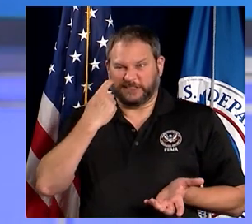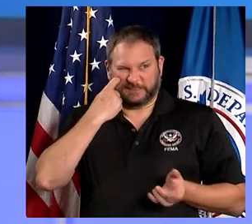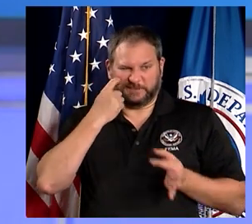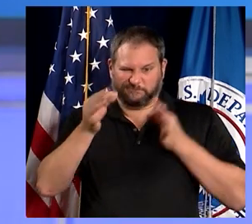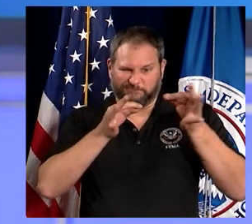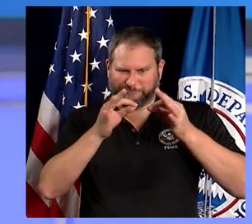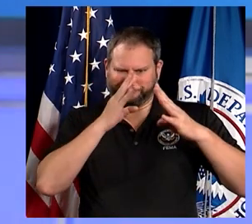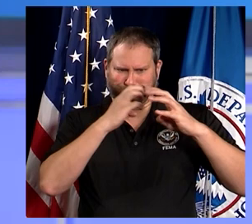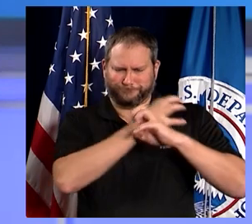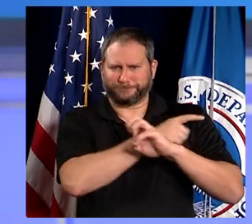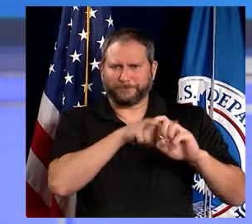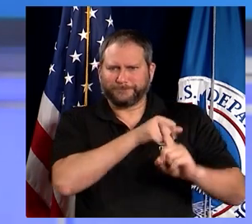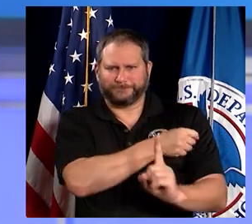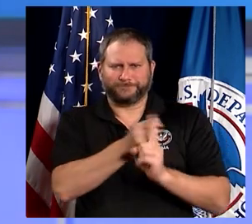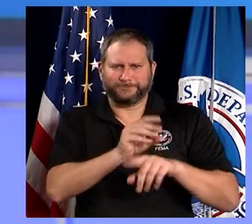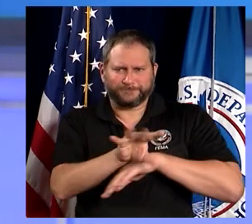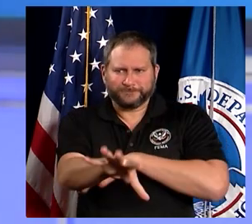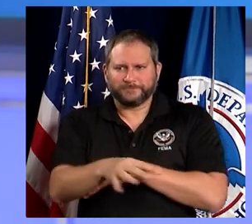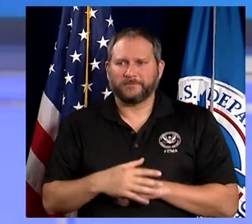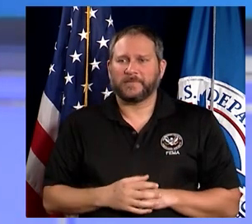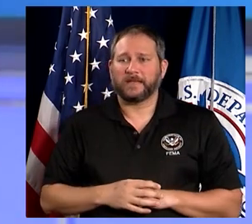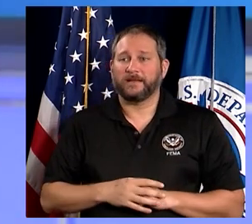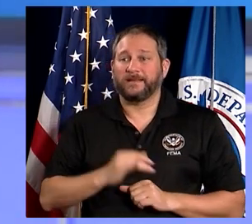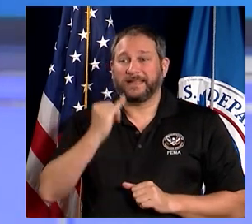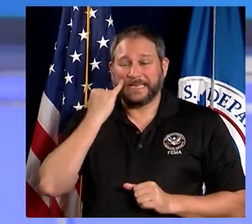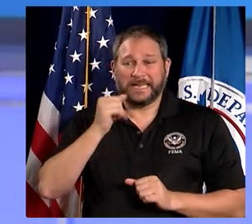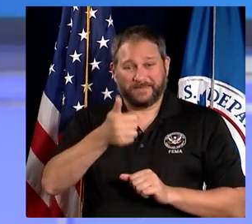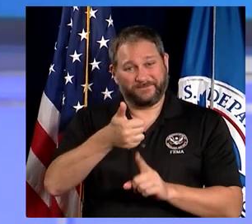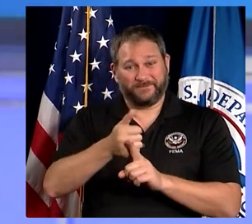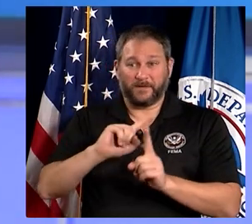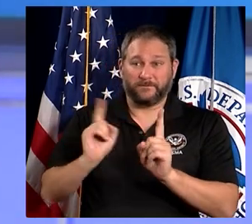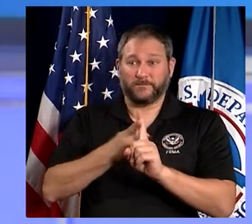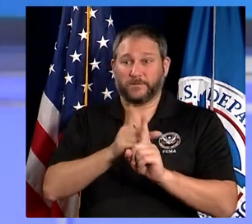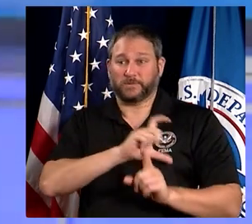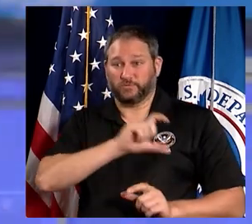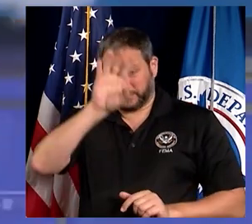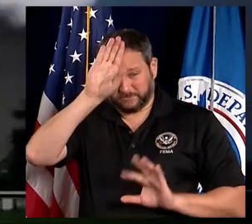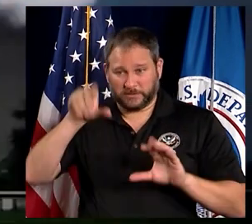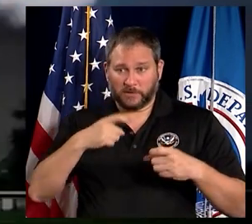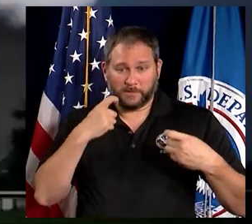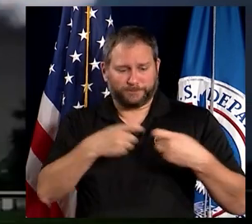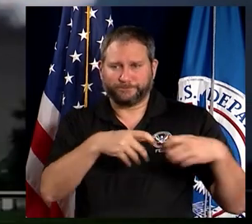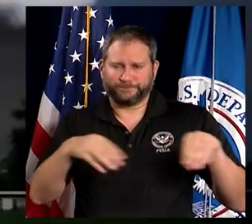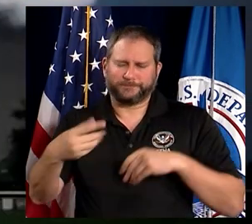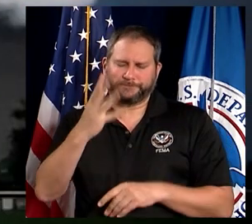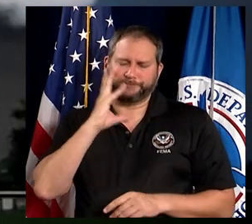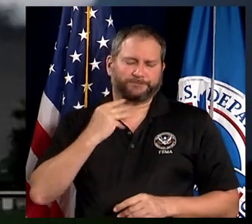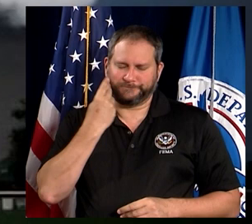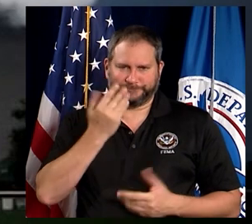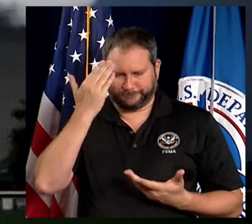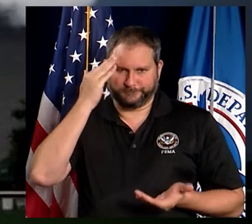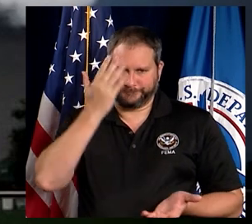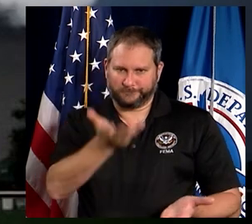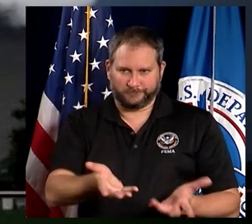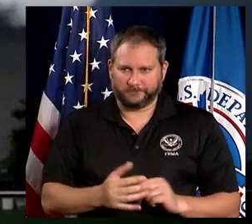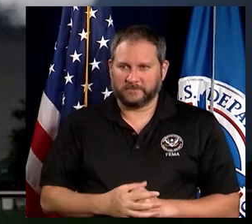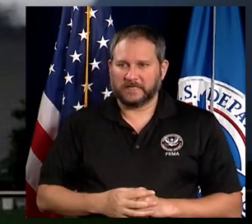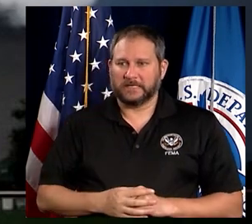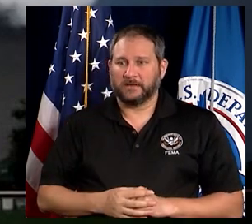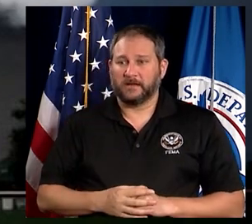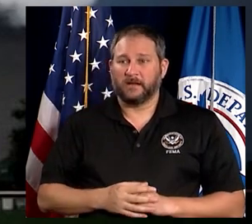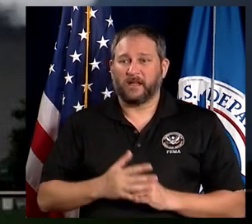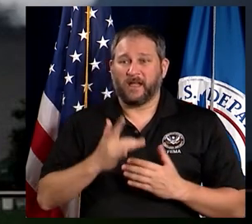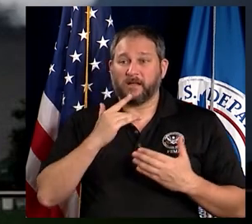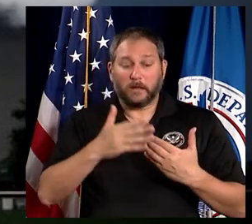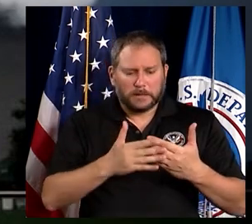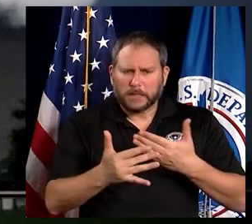you're a first responder, you've no doubt contended with a power outage. But what about longer outages?